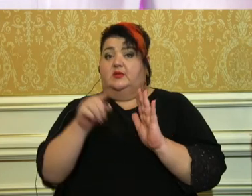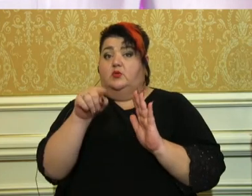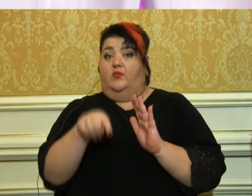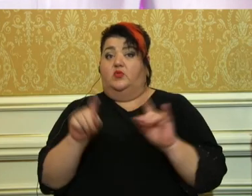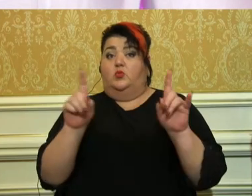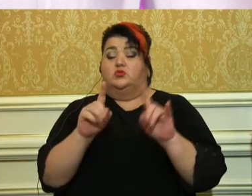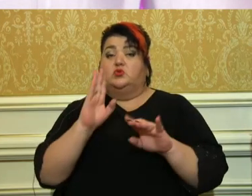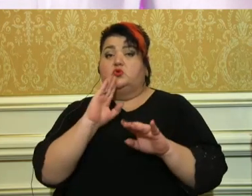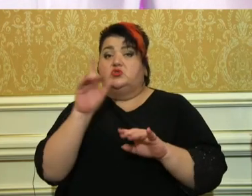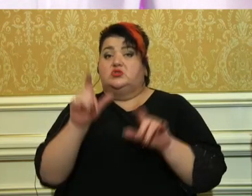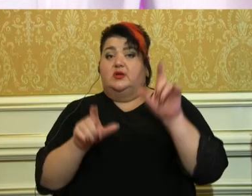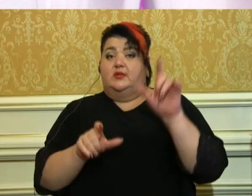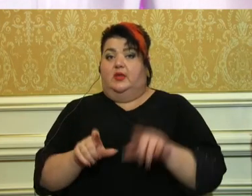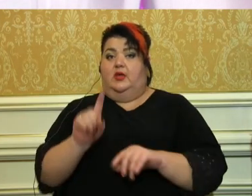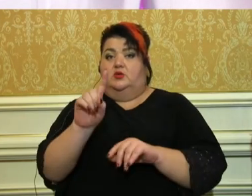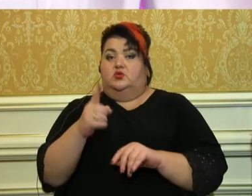statistics,